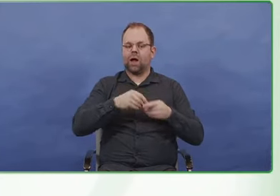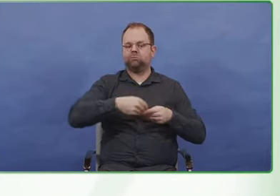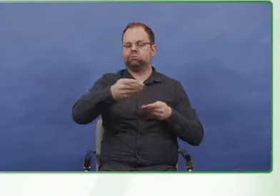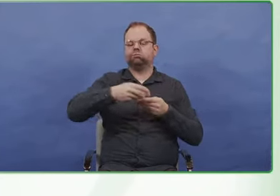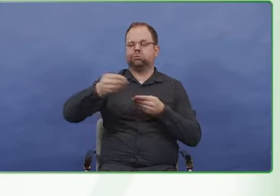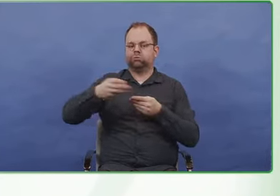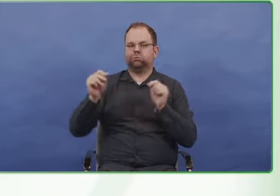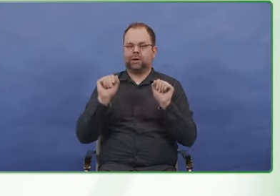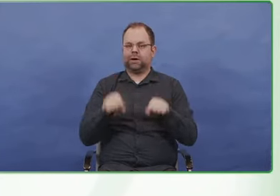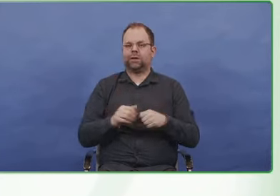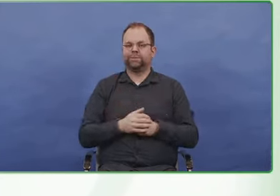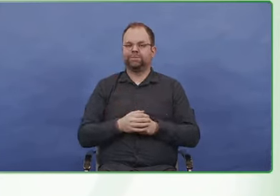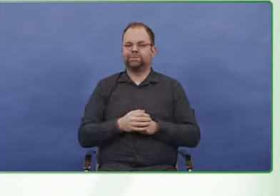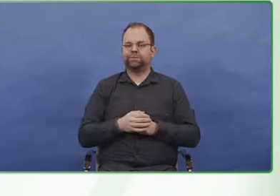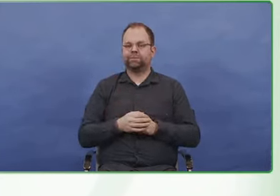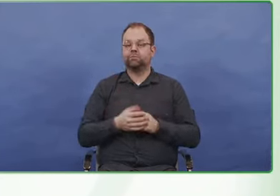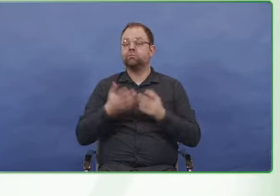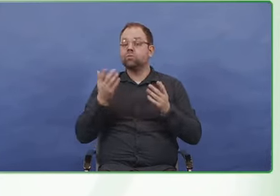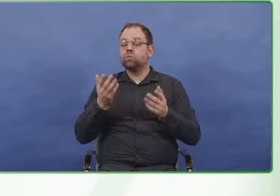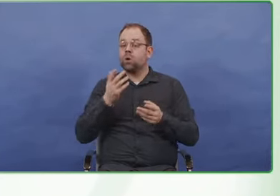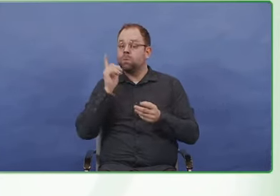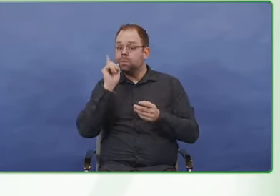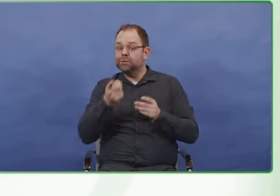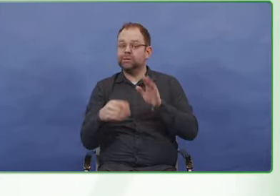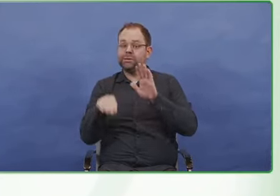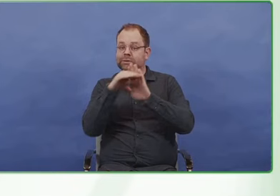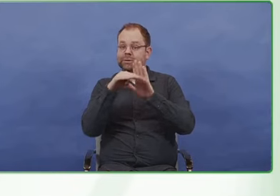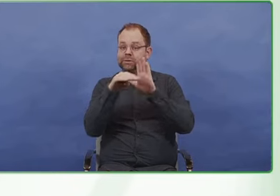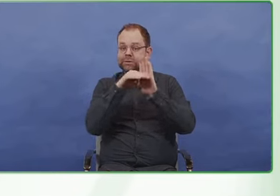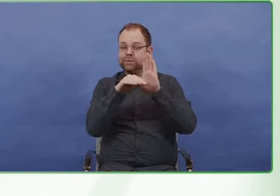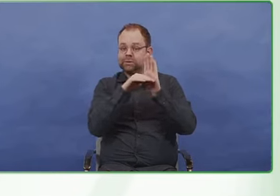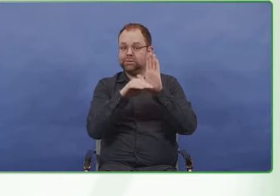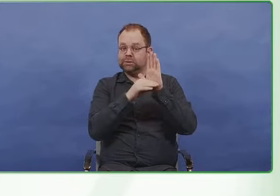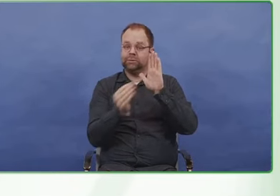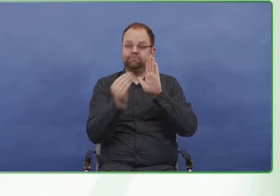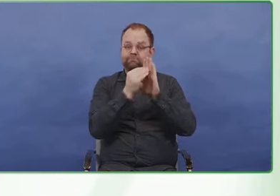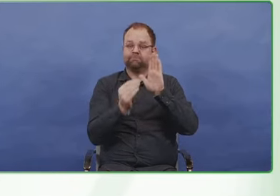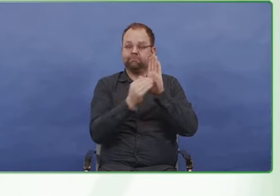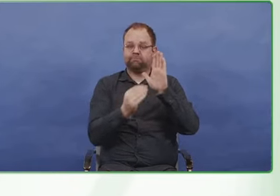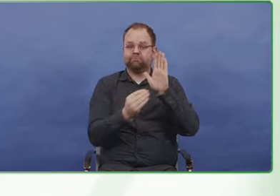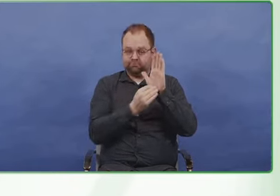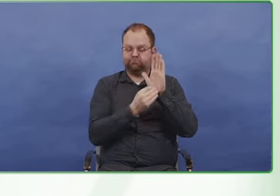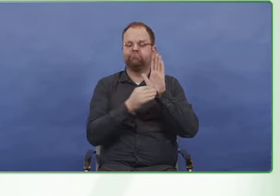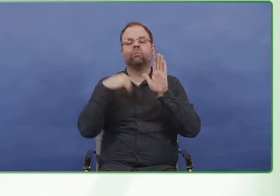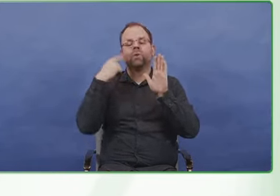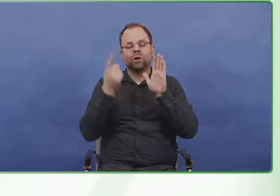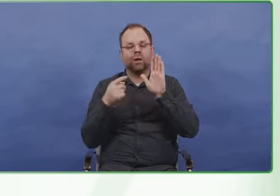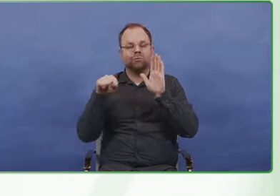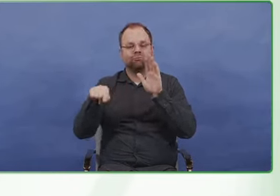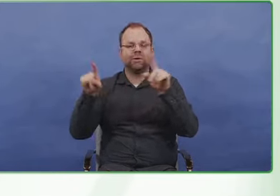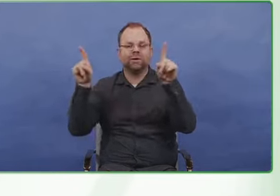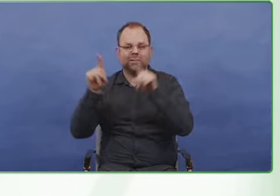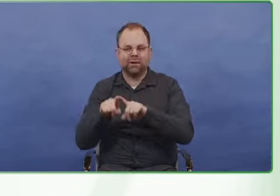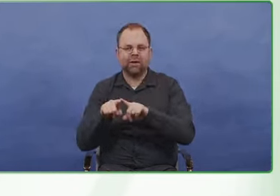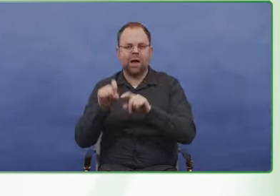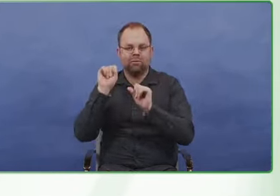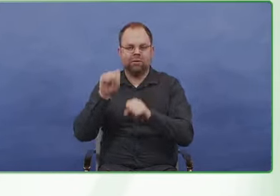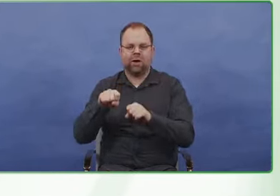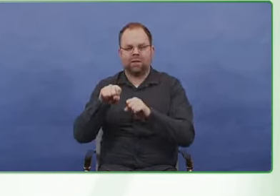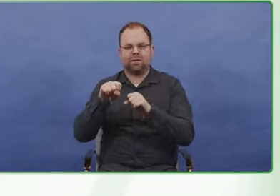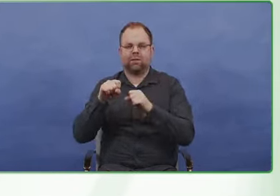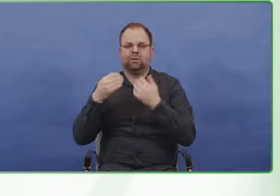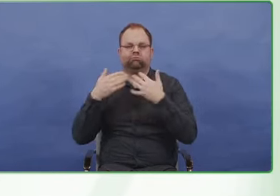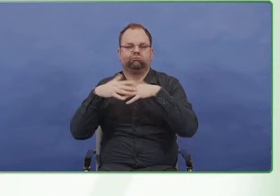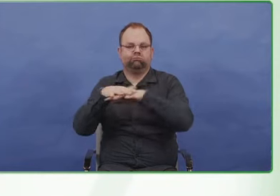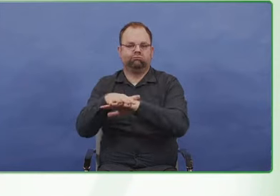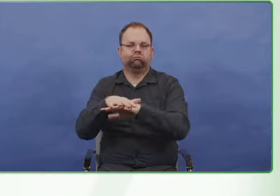all. Personnel, of course, we all know that India is the second populated country in the world with